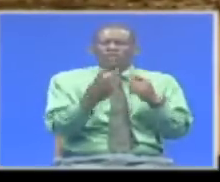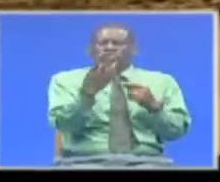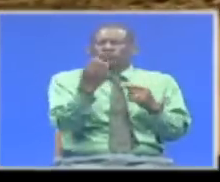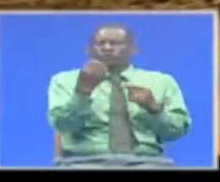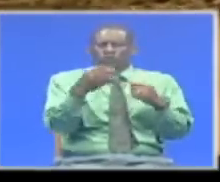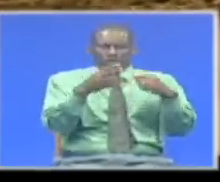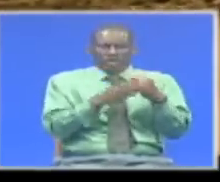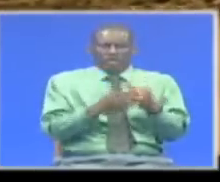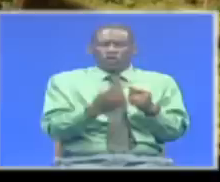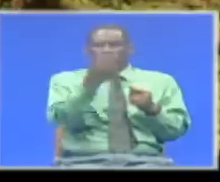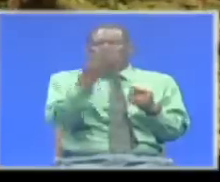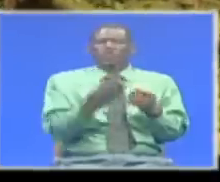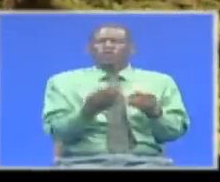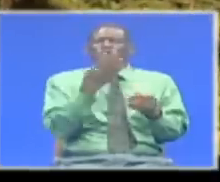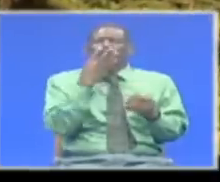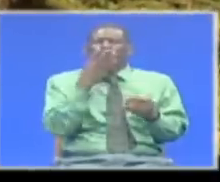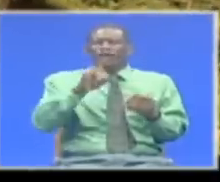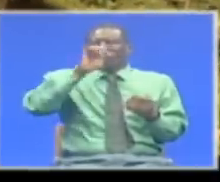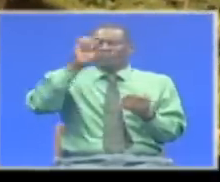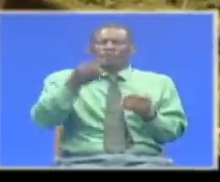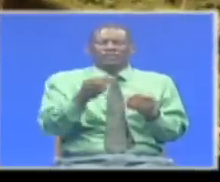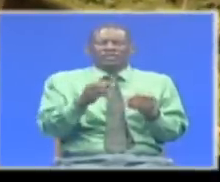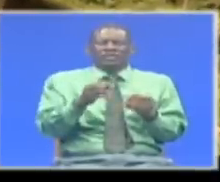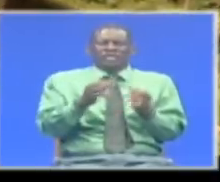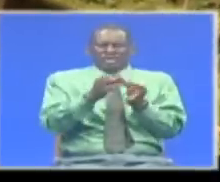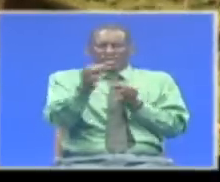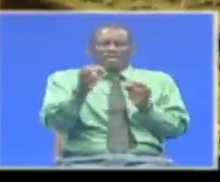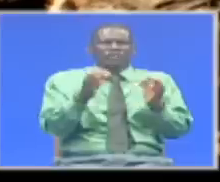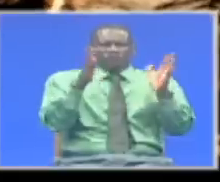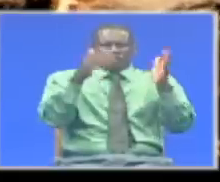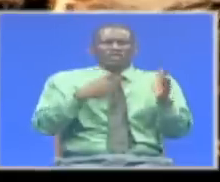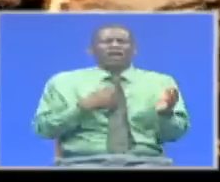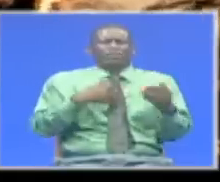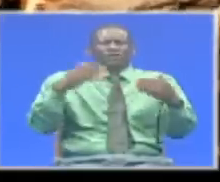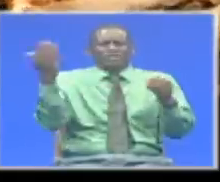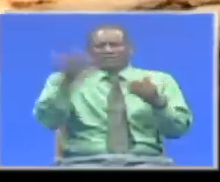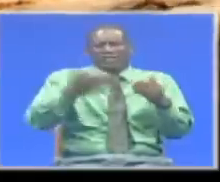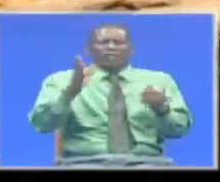quarter of the 400,000 hectare forest had been lost to the axe.